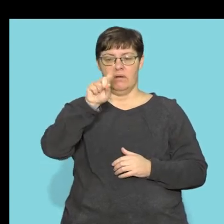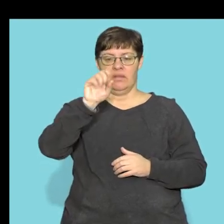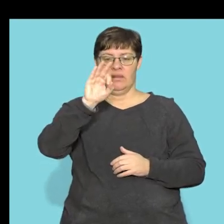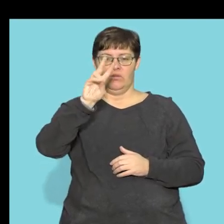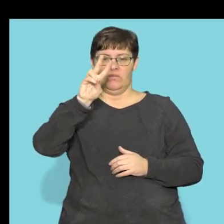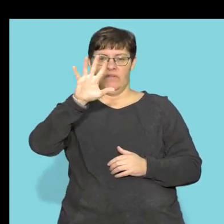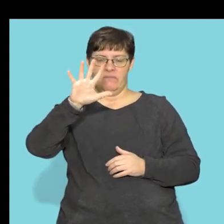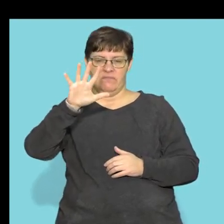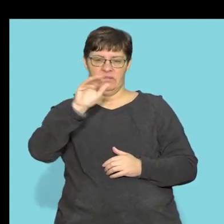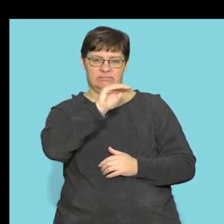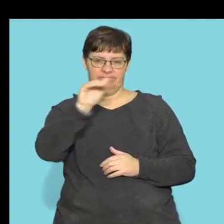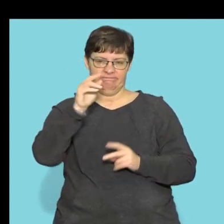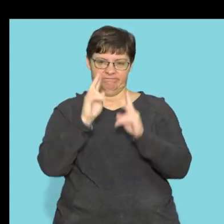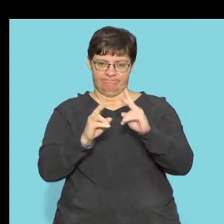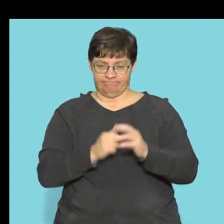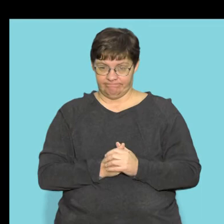plus